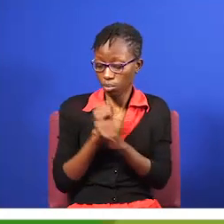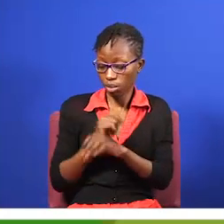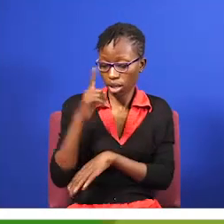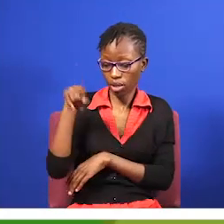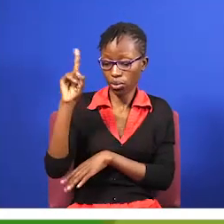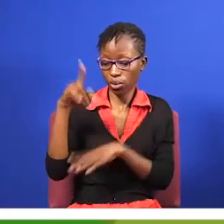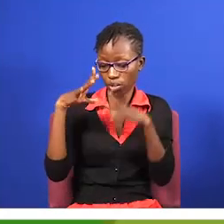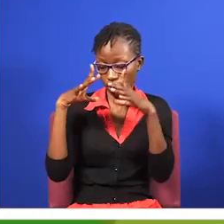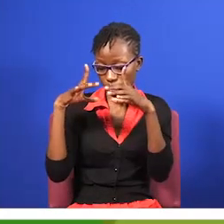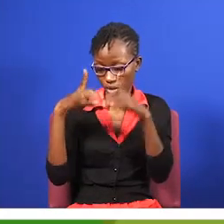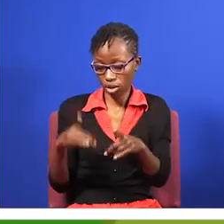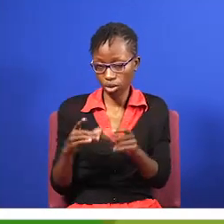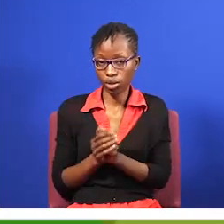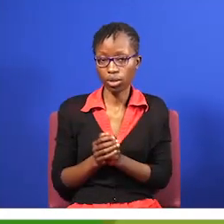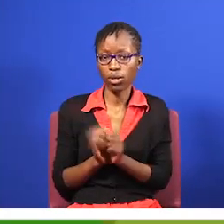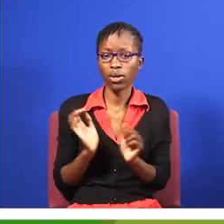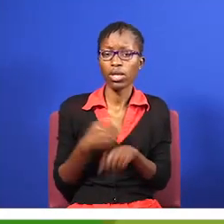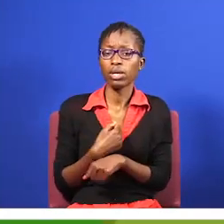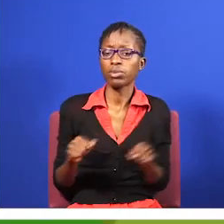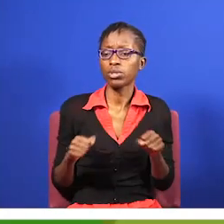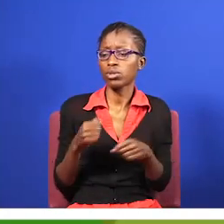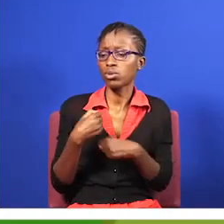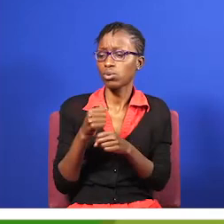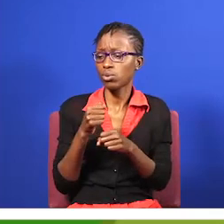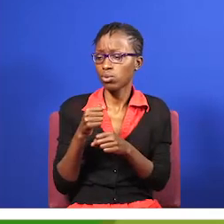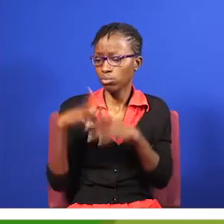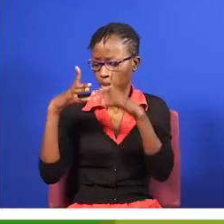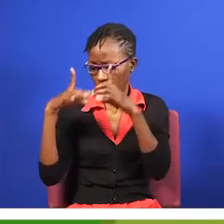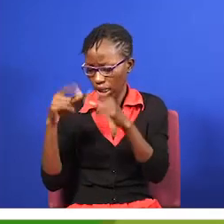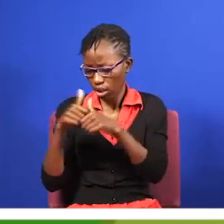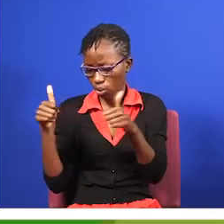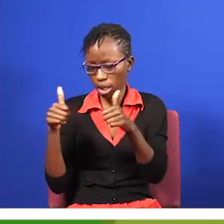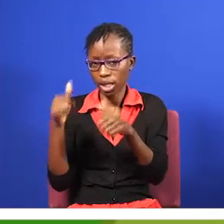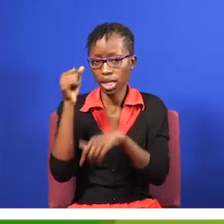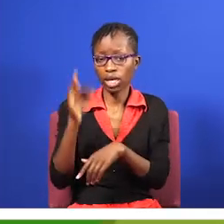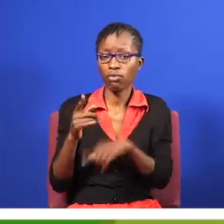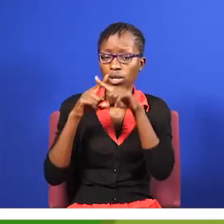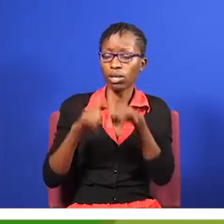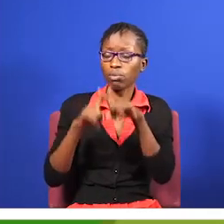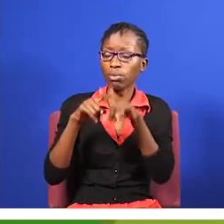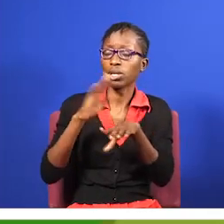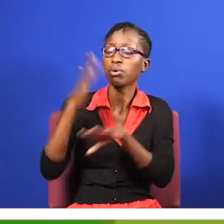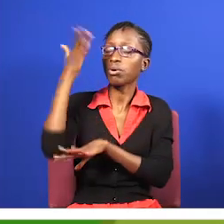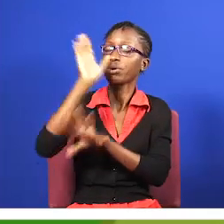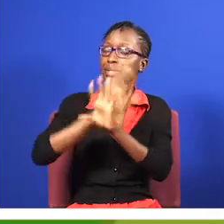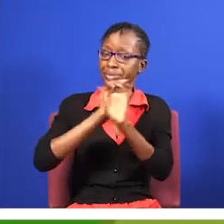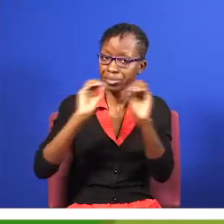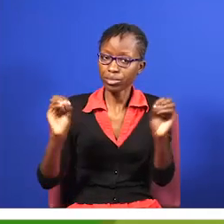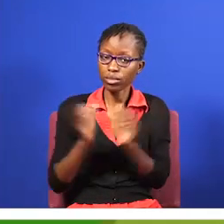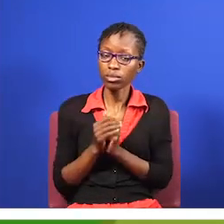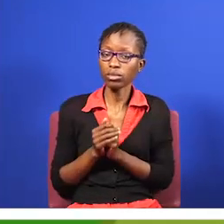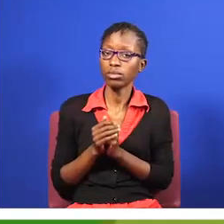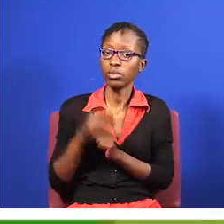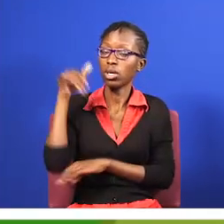the right choices. We cannot make the right choices if we do not depend on God.